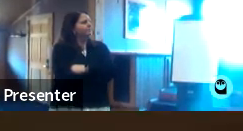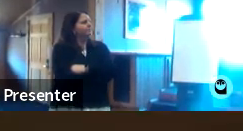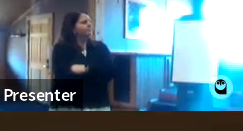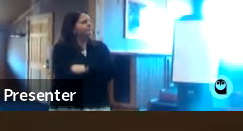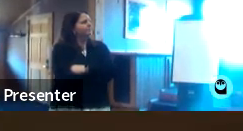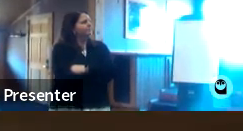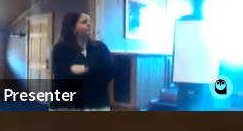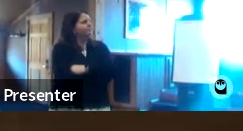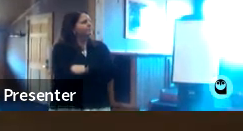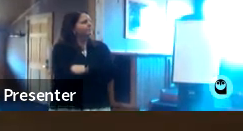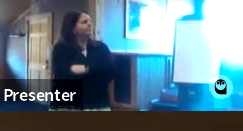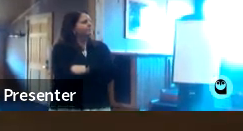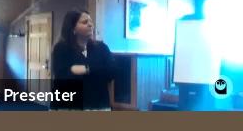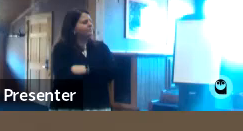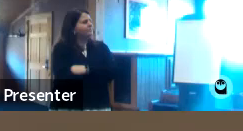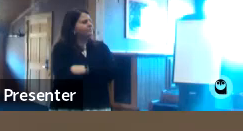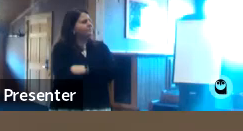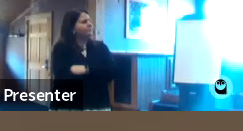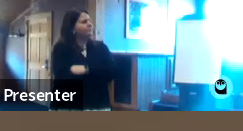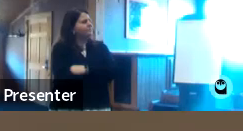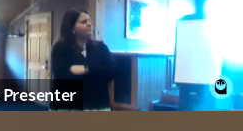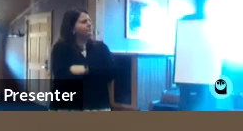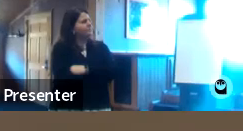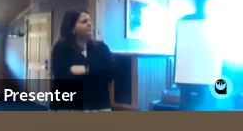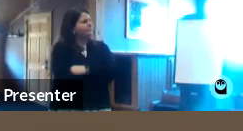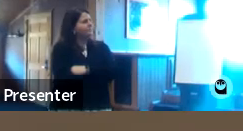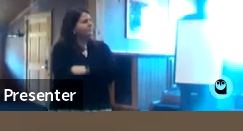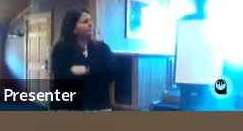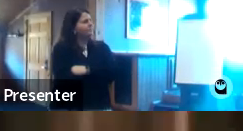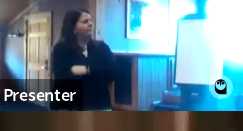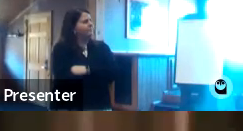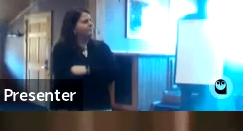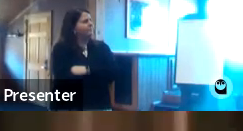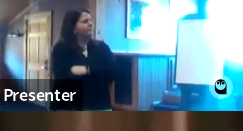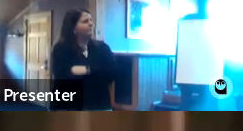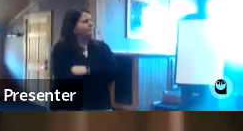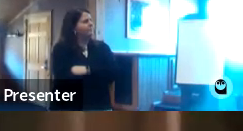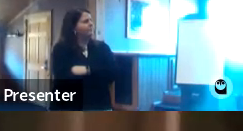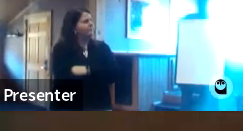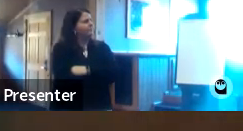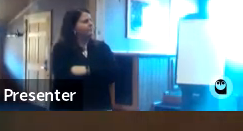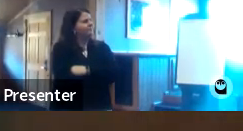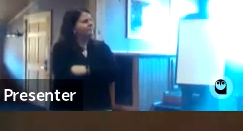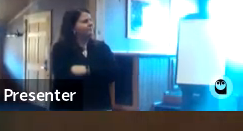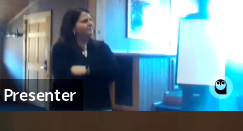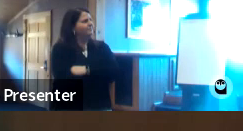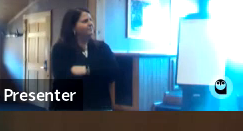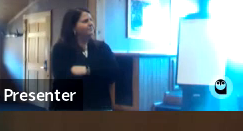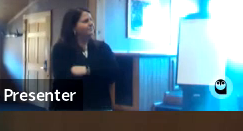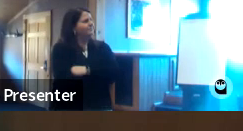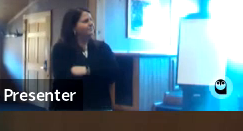No, it is a trick question. Why is it a trick question? Watch this. Because Chevy didn't